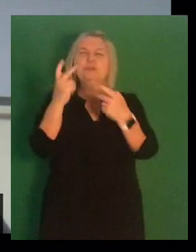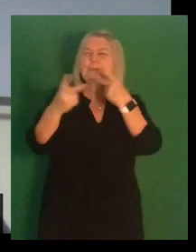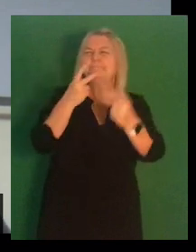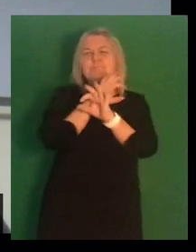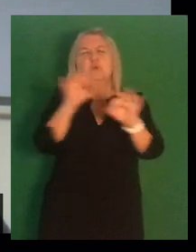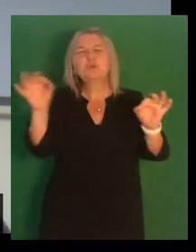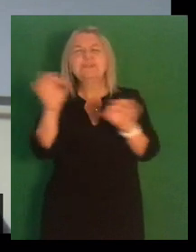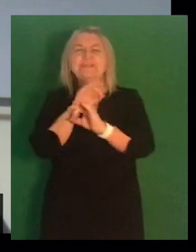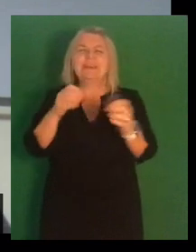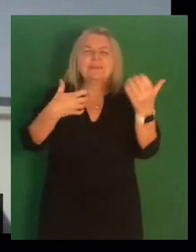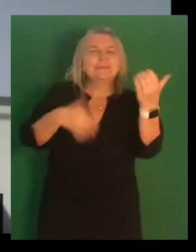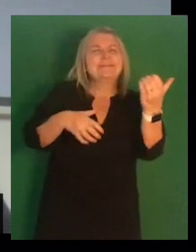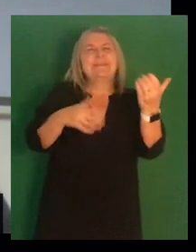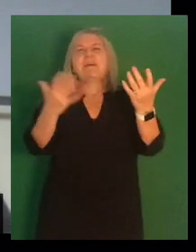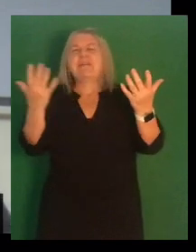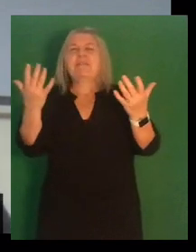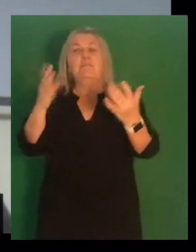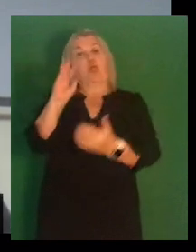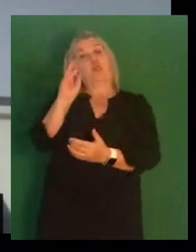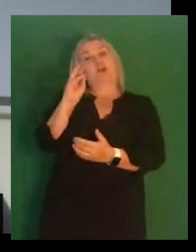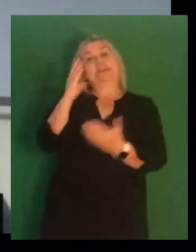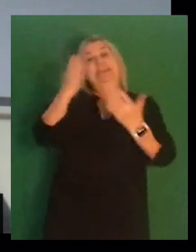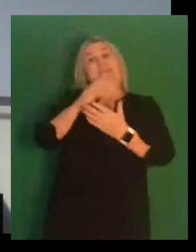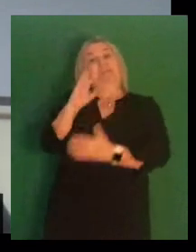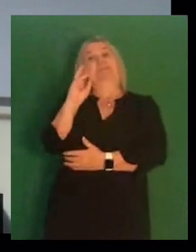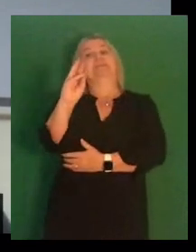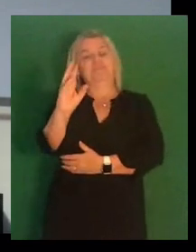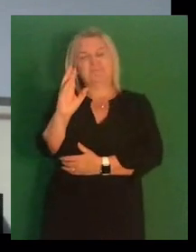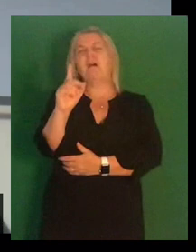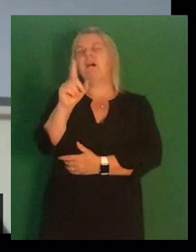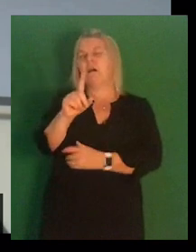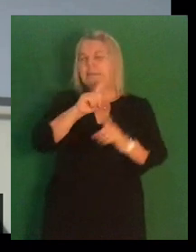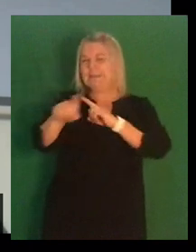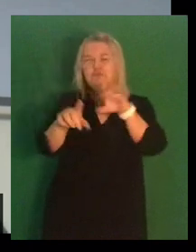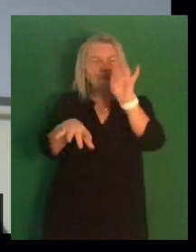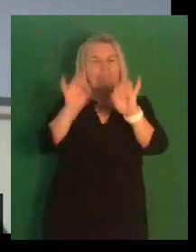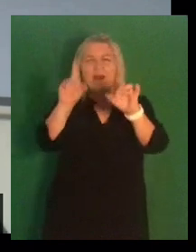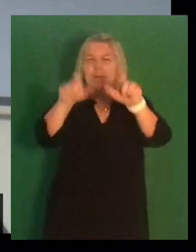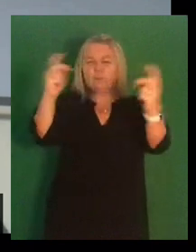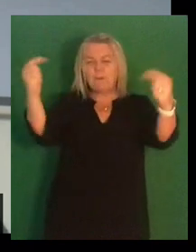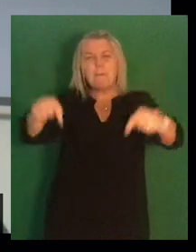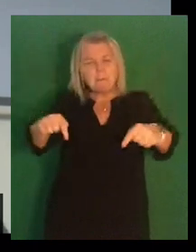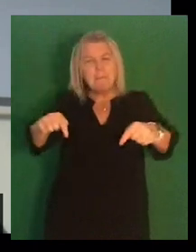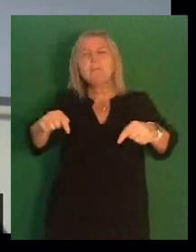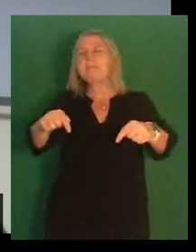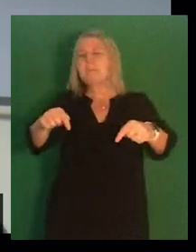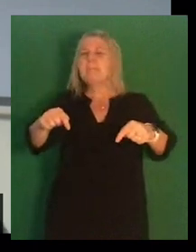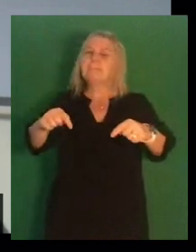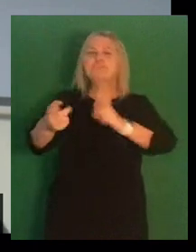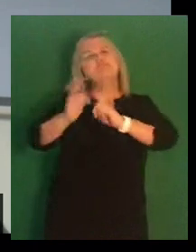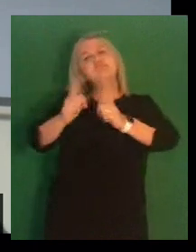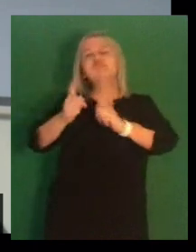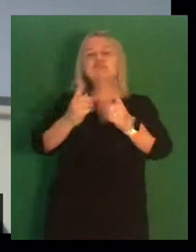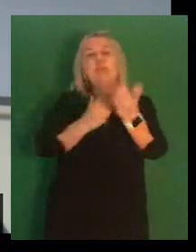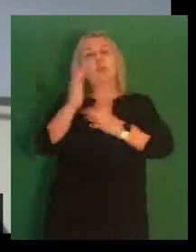every Thursday night with lots of different guests. And then the final thing is a project